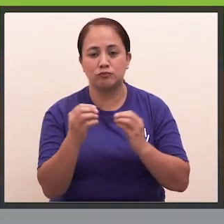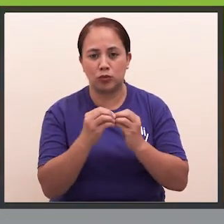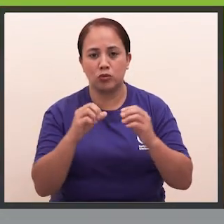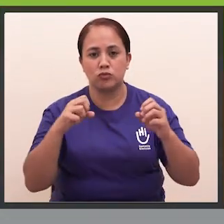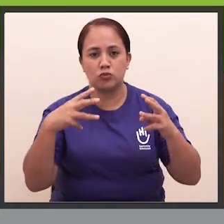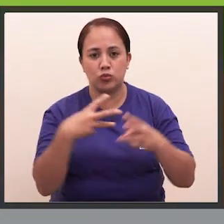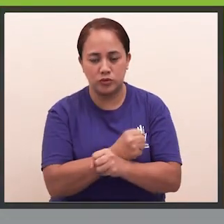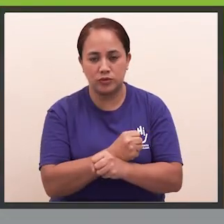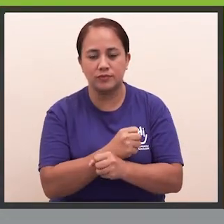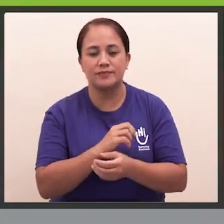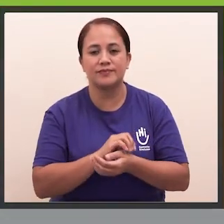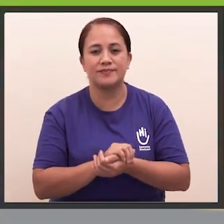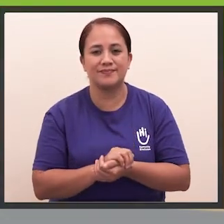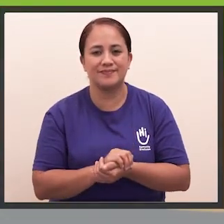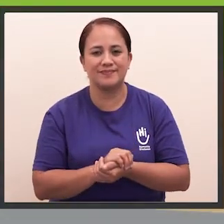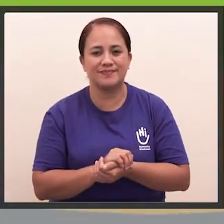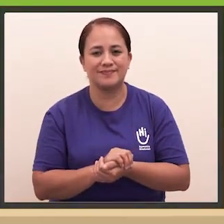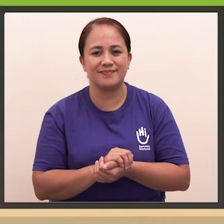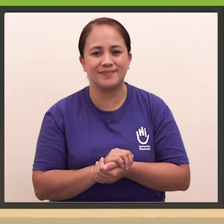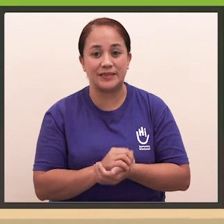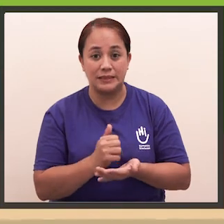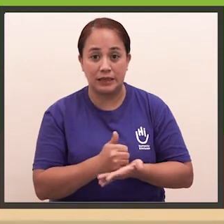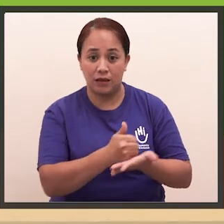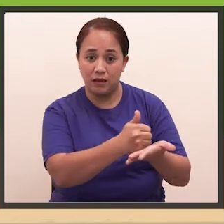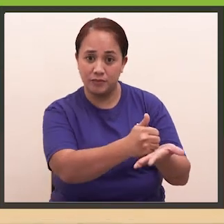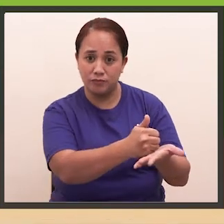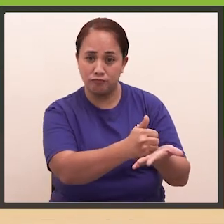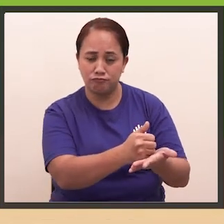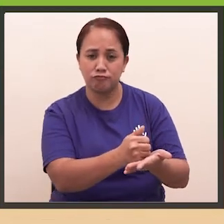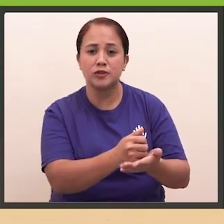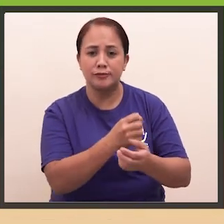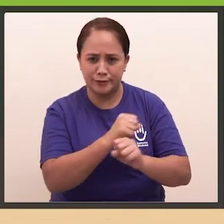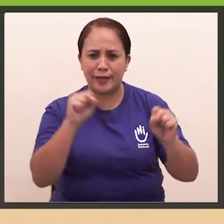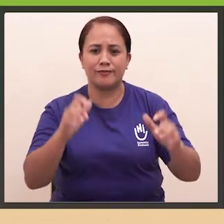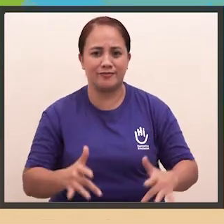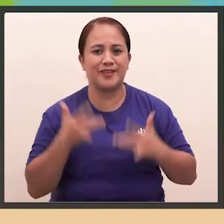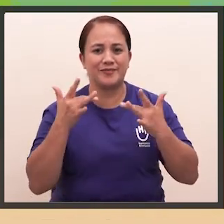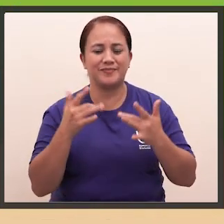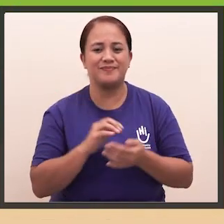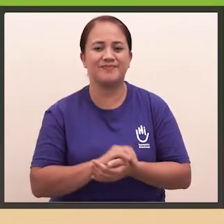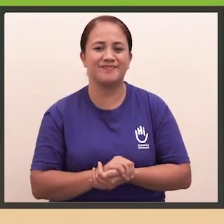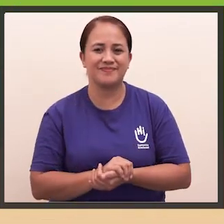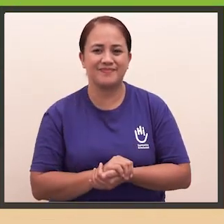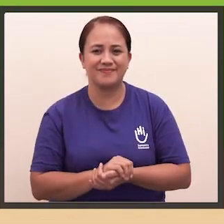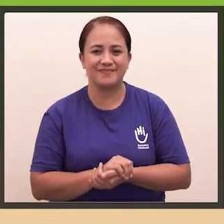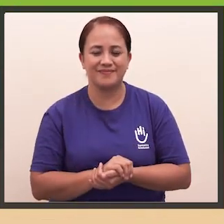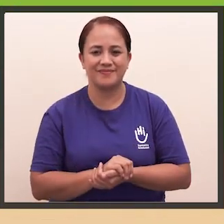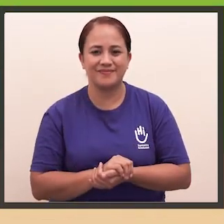becoming worse, thereby helping save lives.